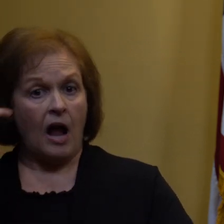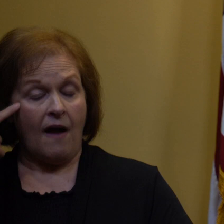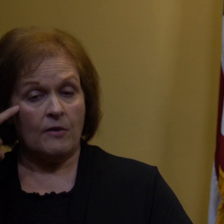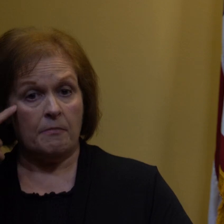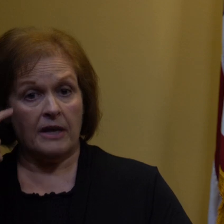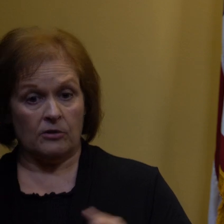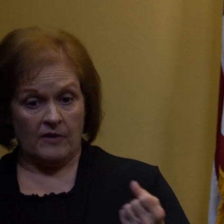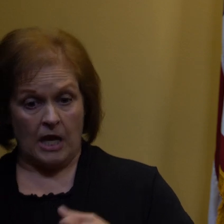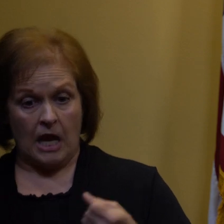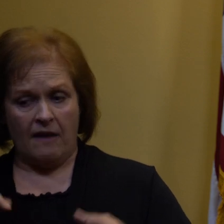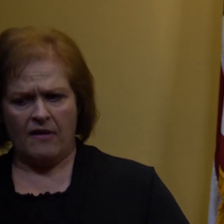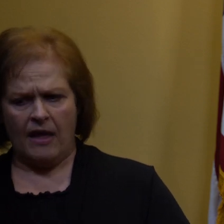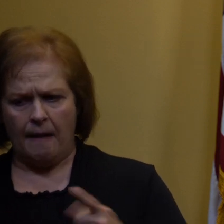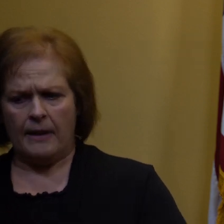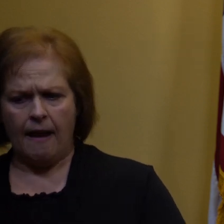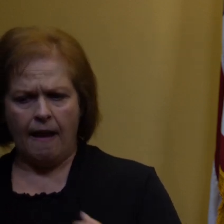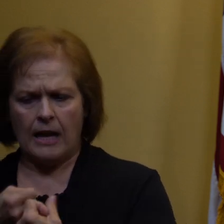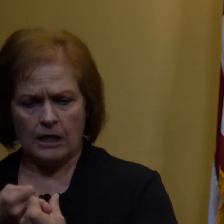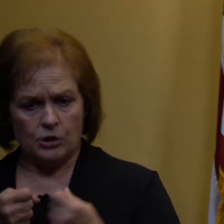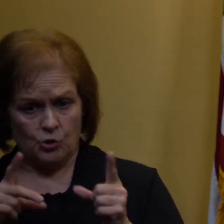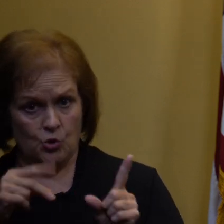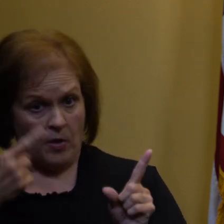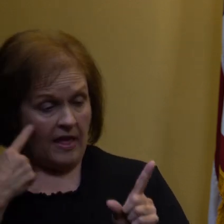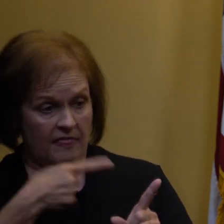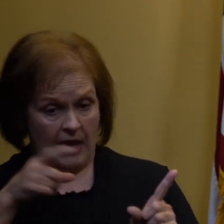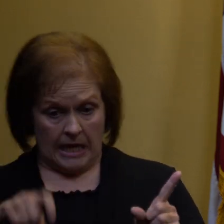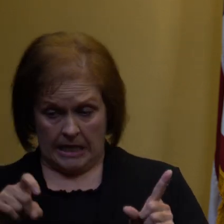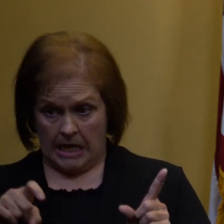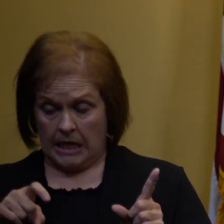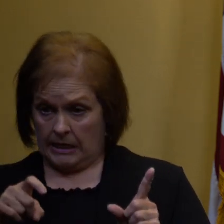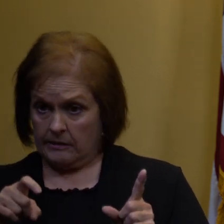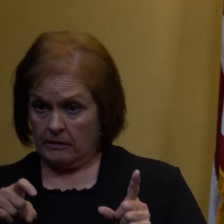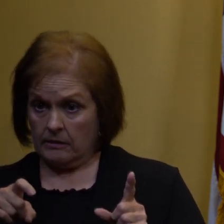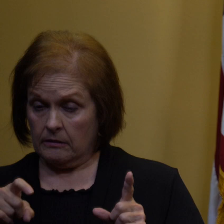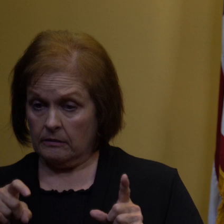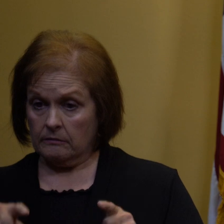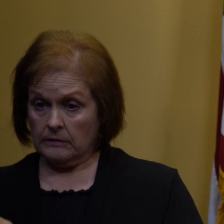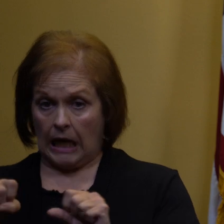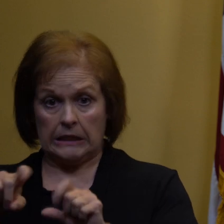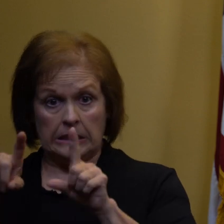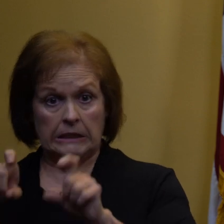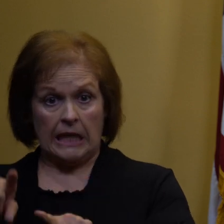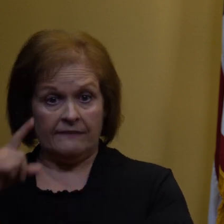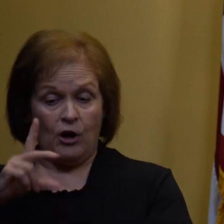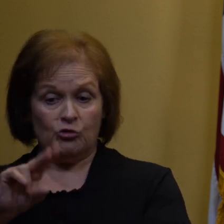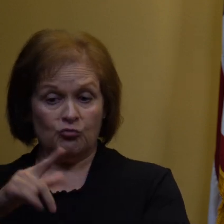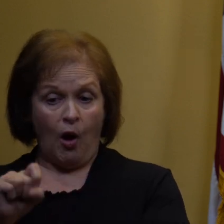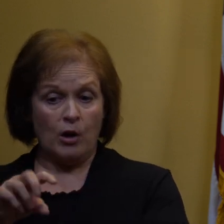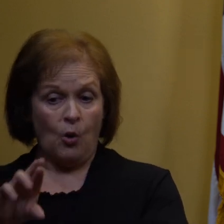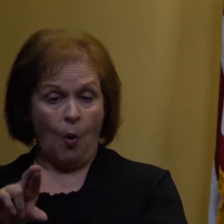an accident? Do you believe they should have to take a drug or alcohol test? Well, that was